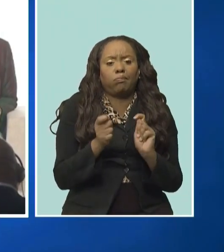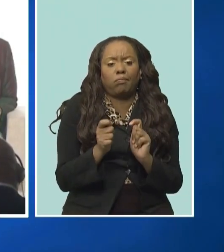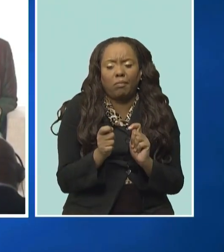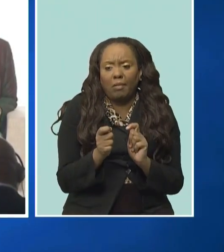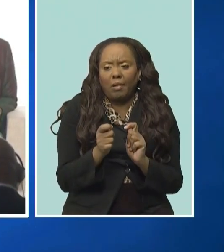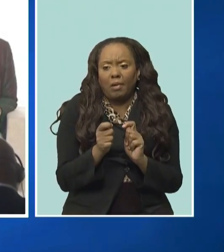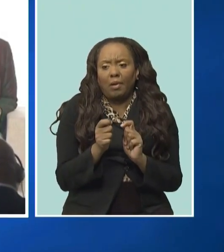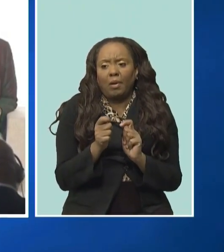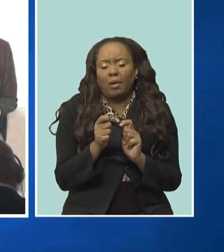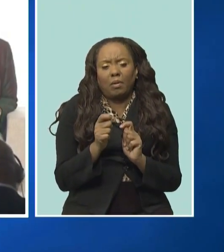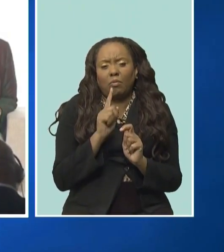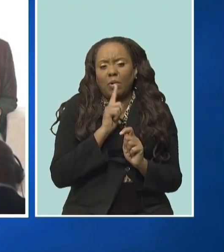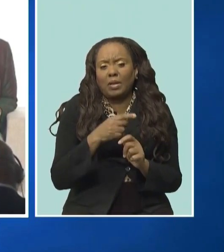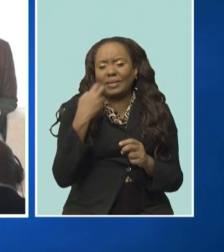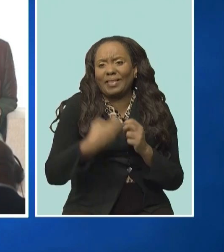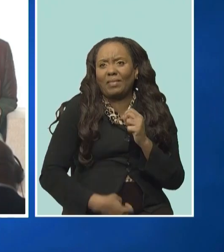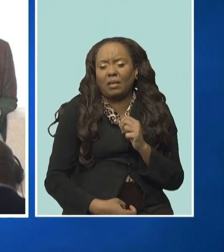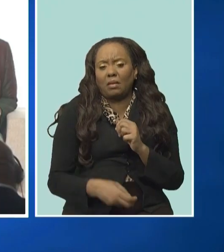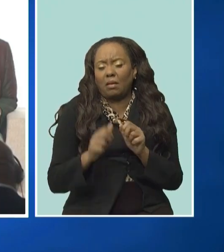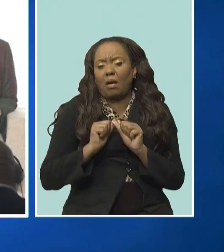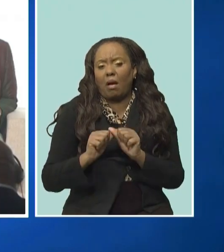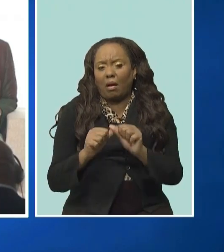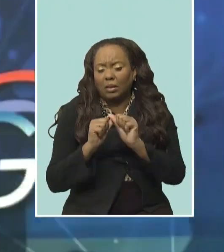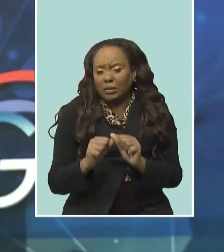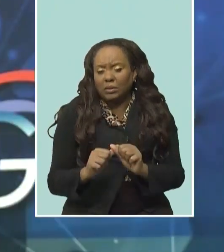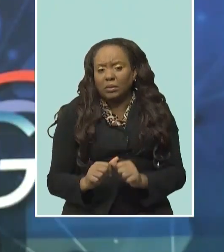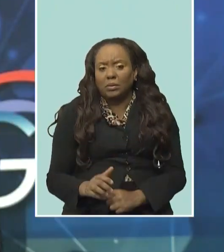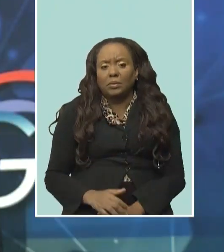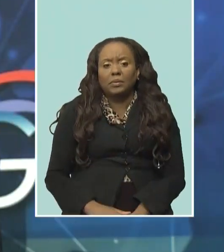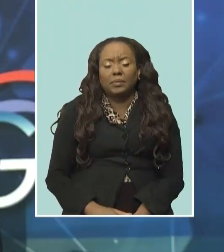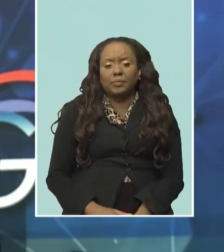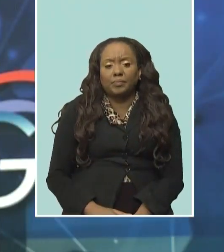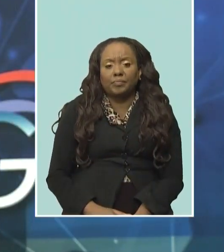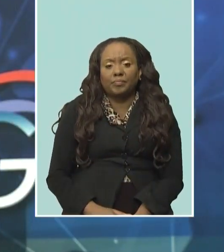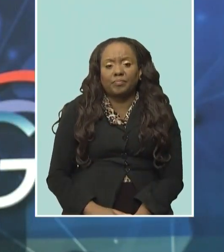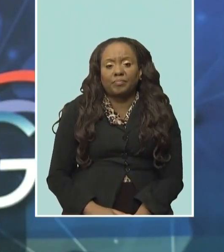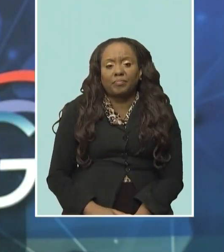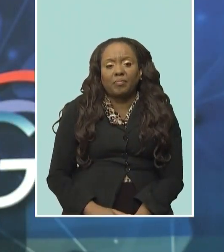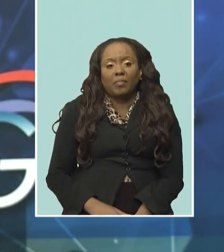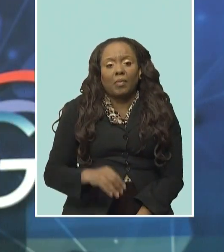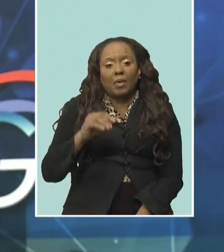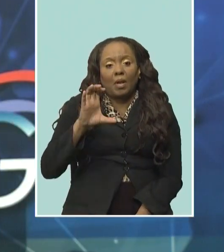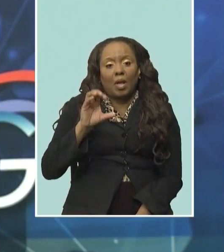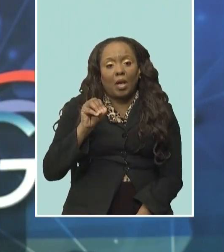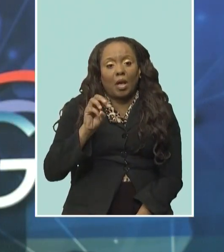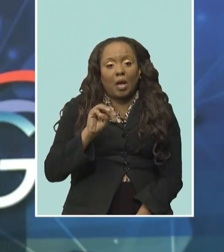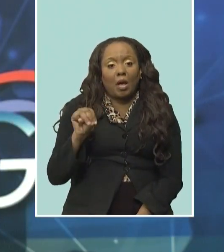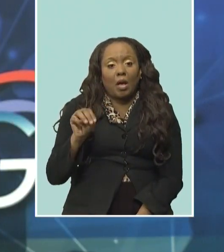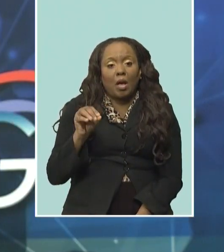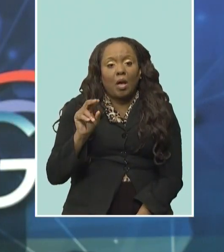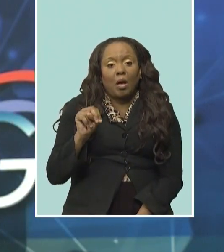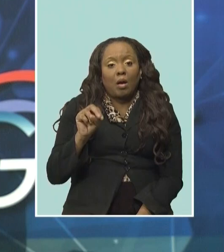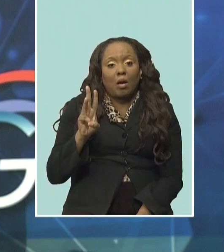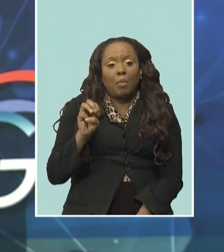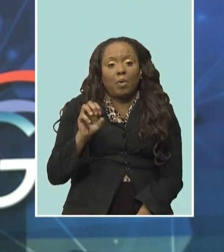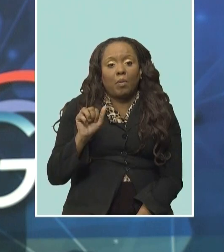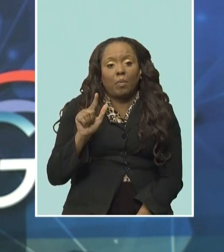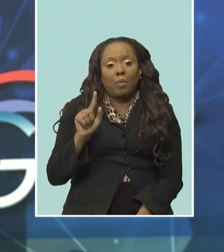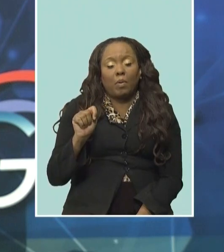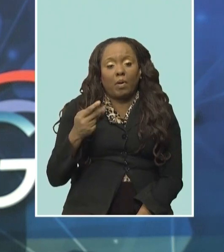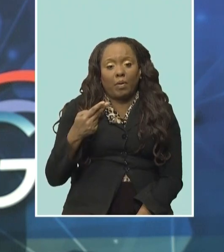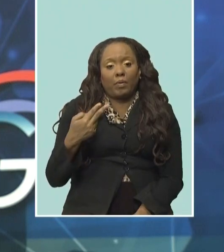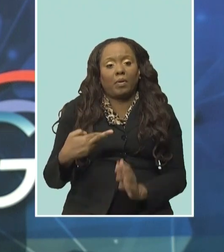adapting, will find it very difficult to continue to exist. Commonwealth Secretary-General, the Right Honourable Patricia Scotland, says the